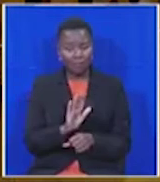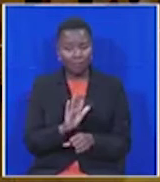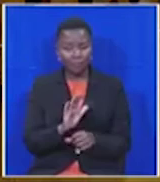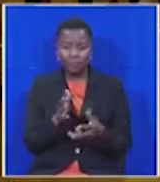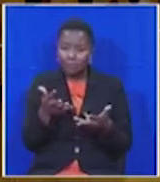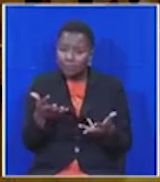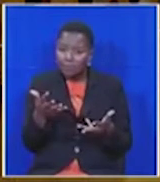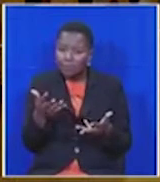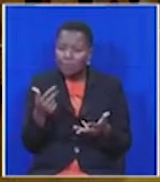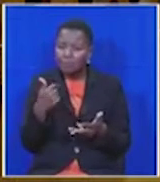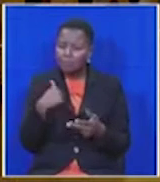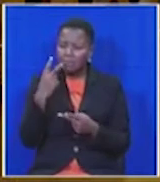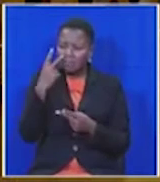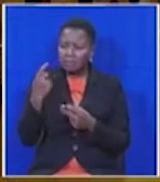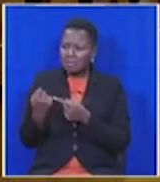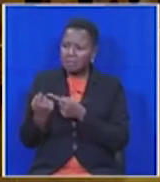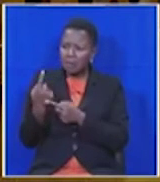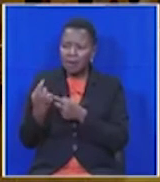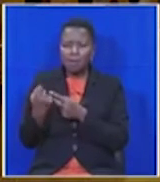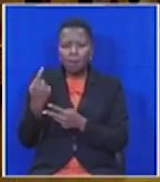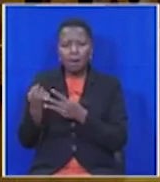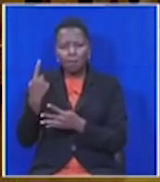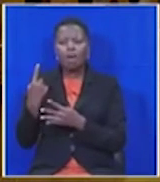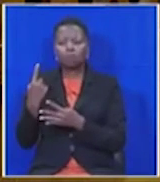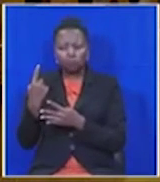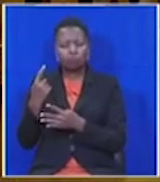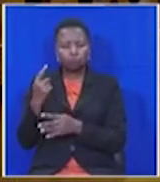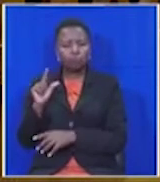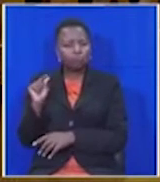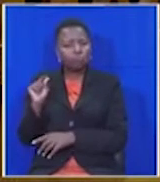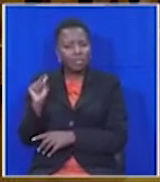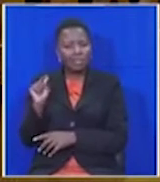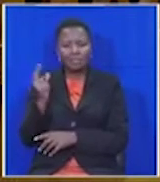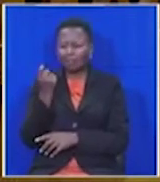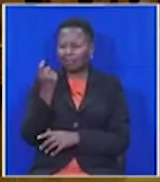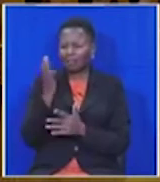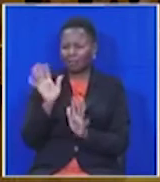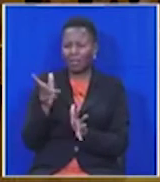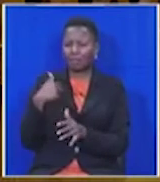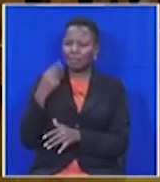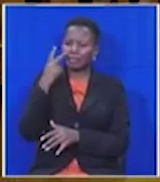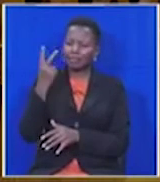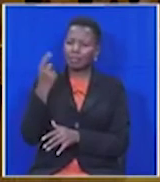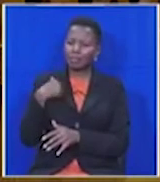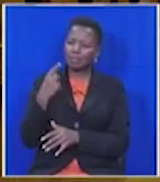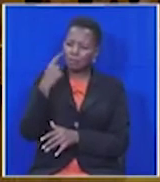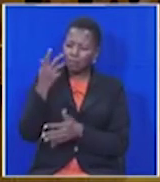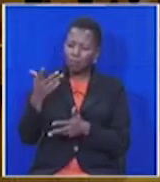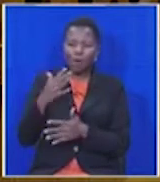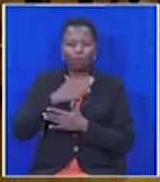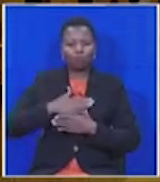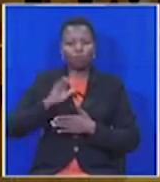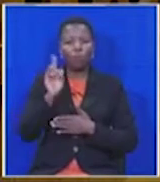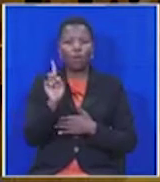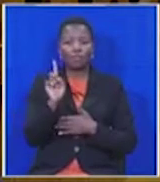Some interesting developments have come up in these rules. I think one of the things that I was most pleased with is the fact